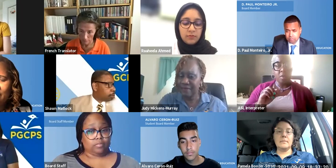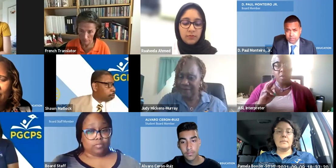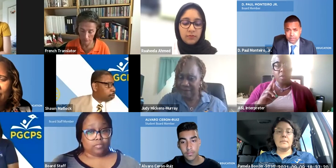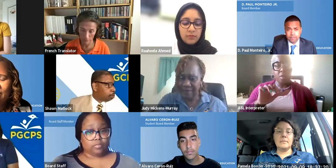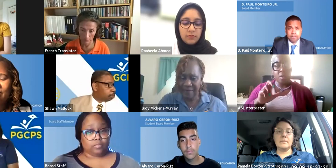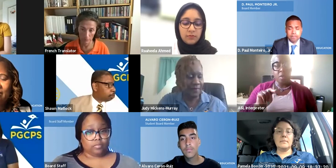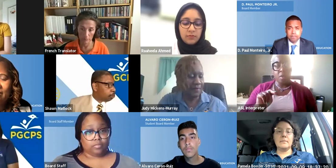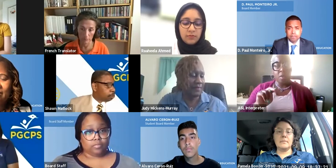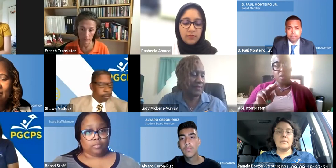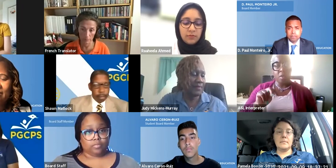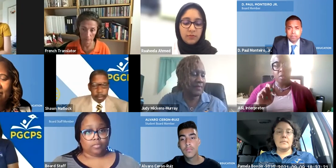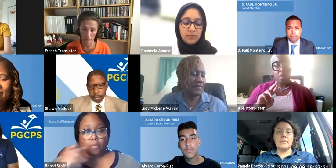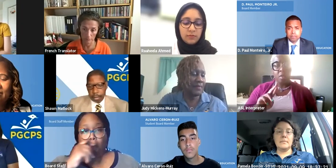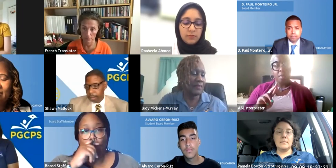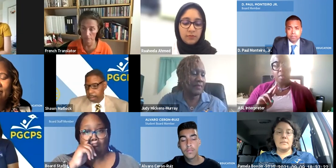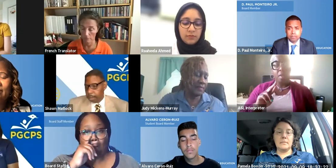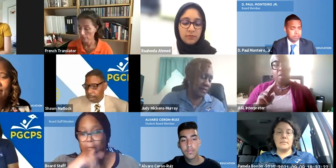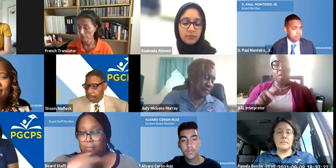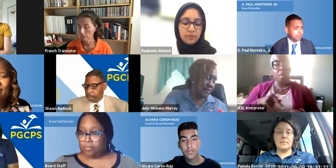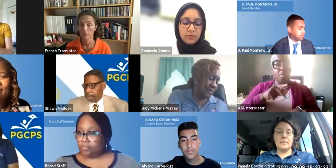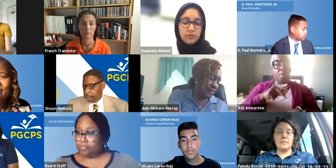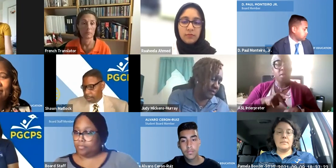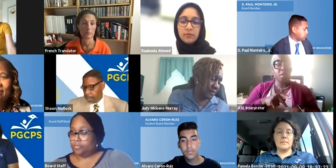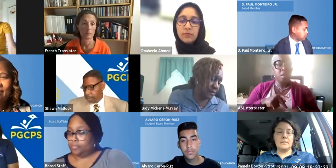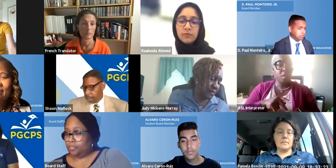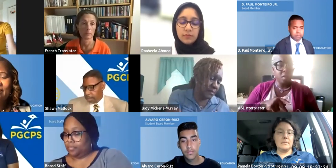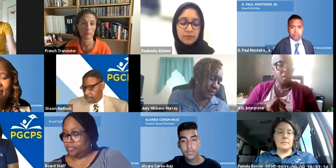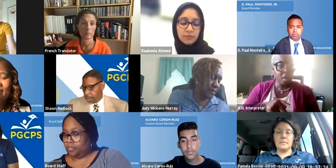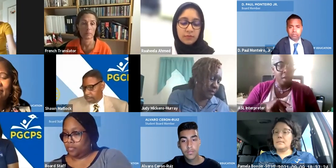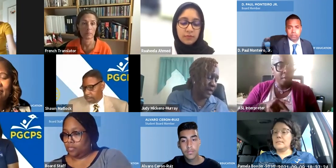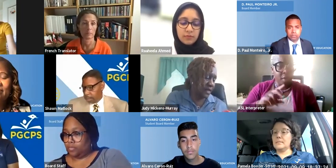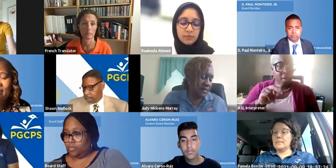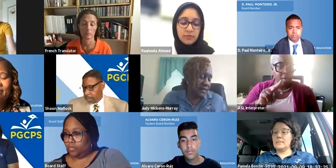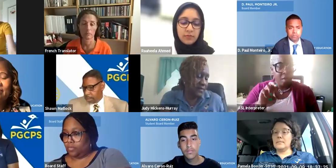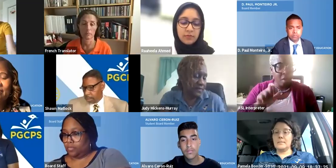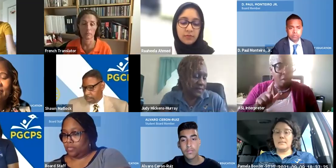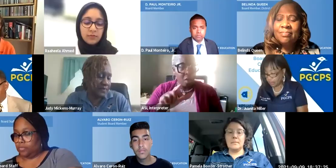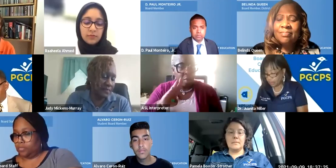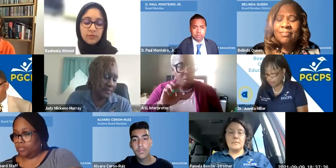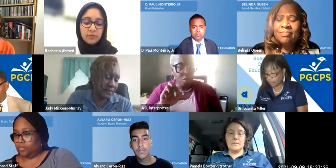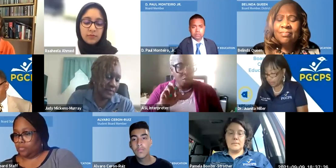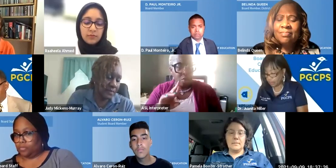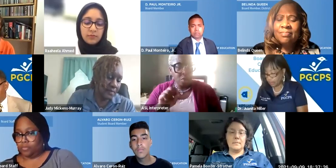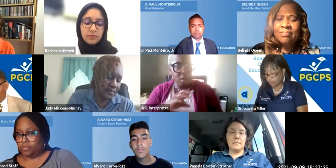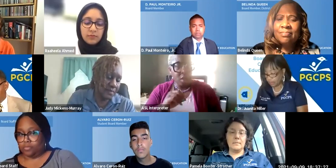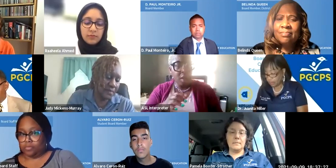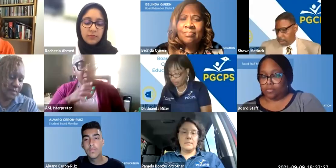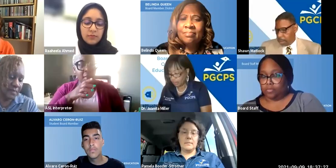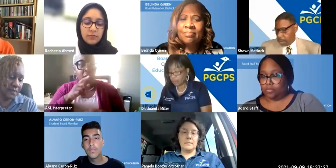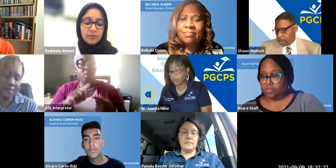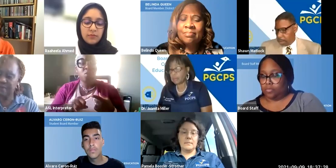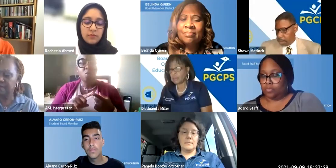Carolyn Narr. I'm the president of the Duval High School Boosters Club, and I'm a mother to